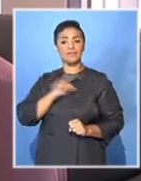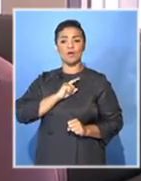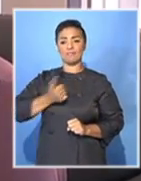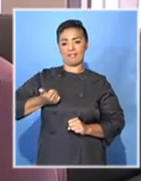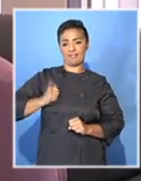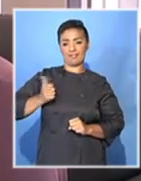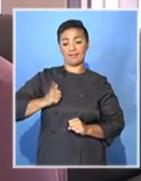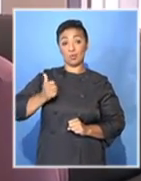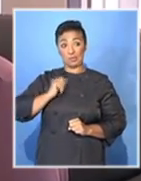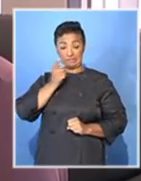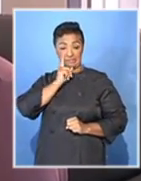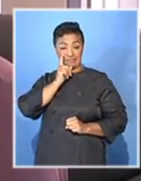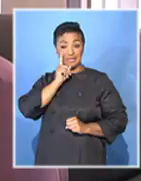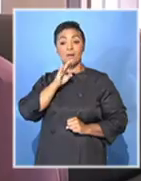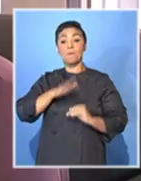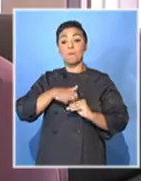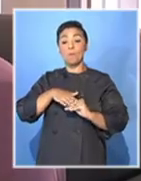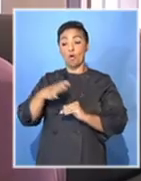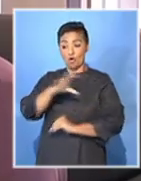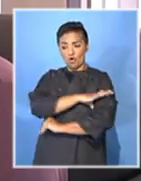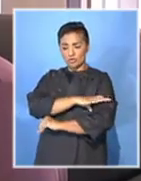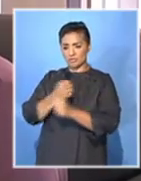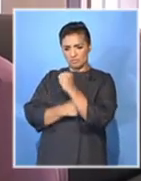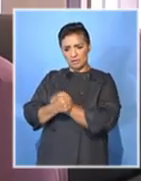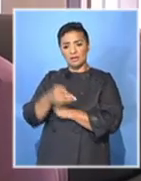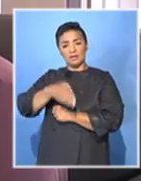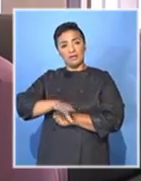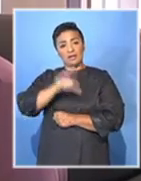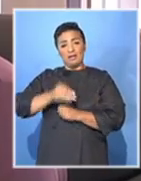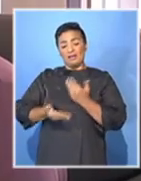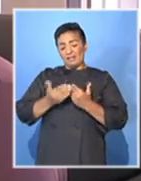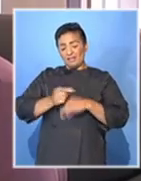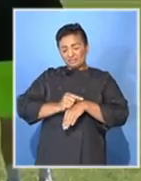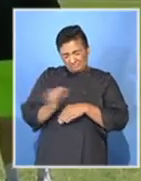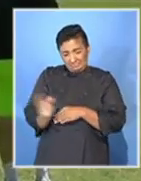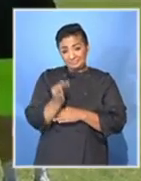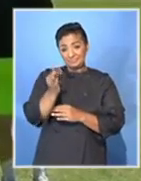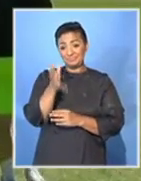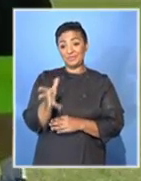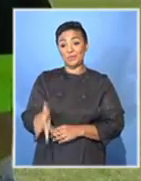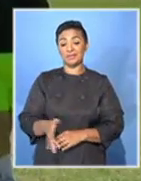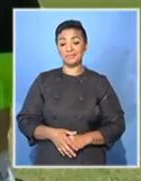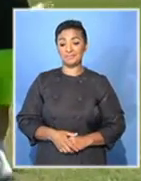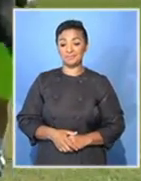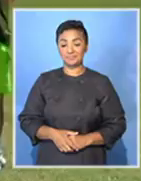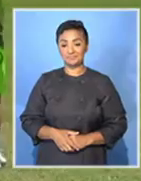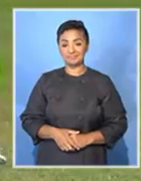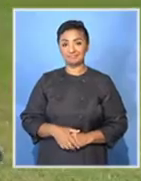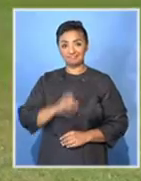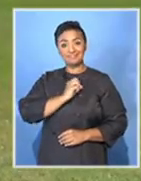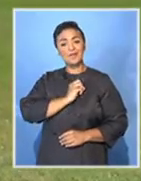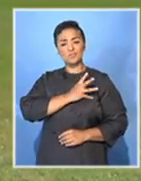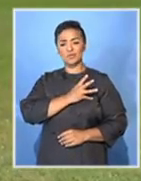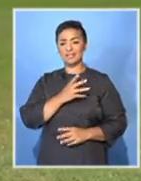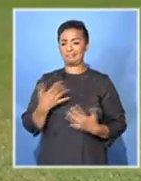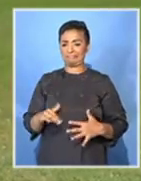I'm sure we'll see those guys in the coaching structures here in South Africa in the near future as well. The Proteas should prove too strong for